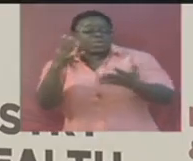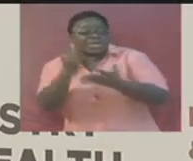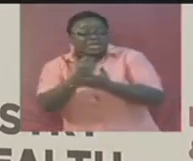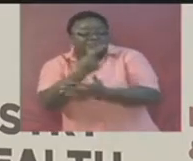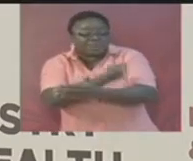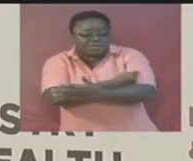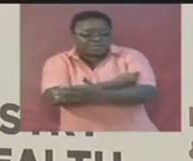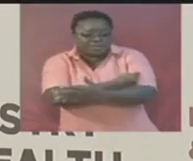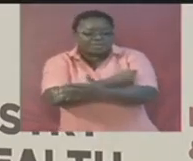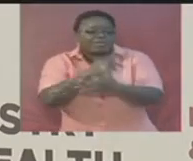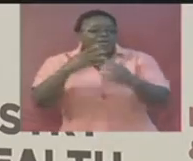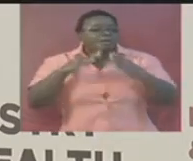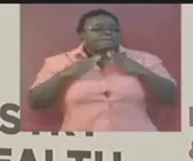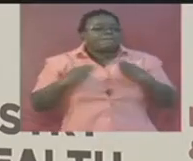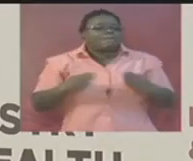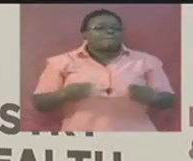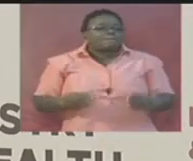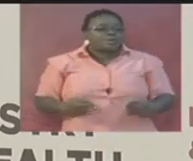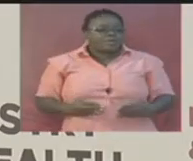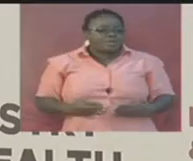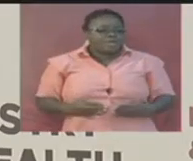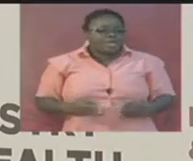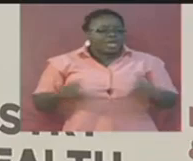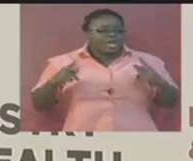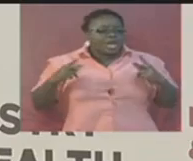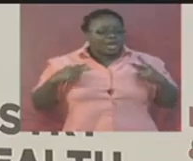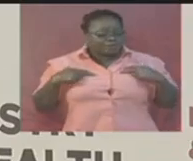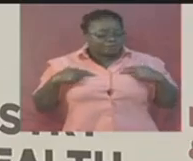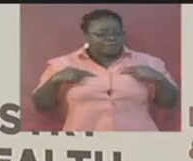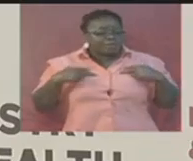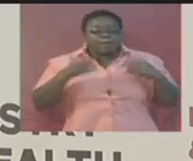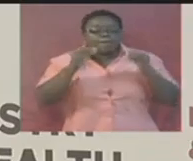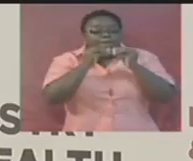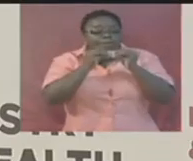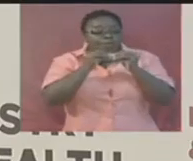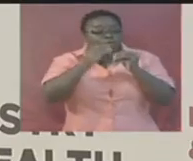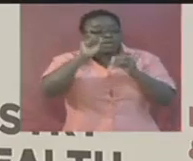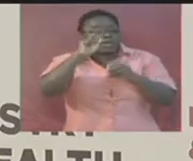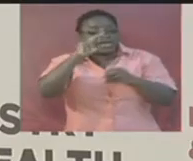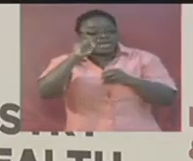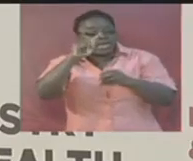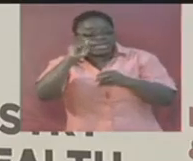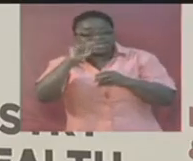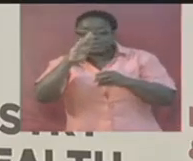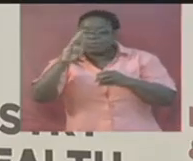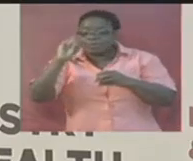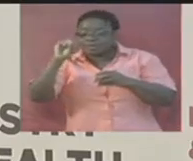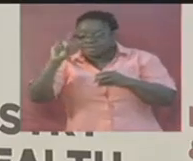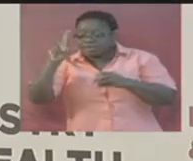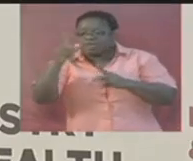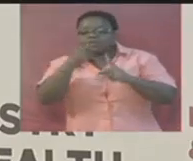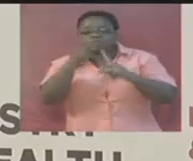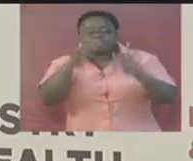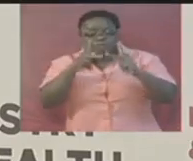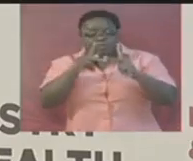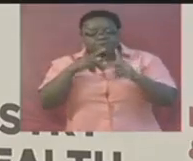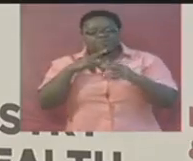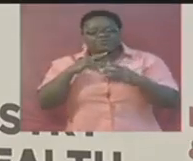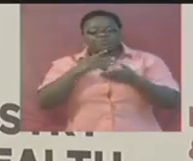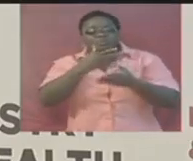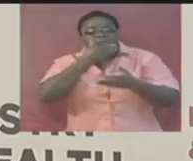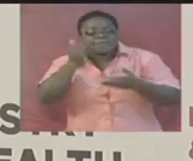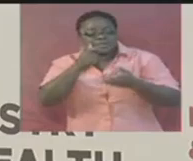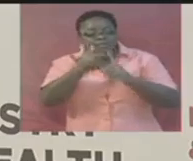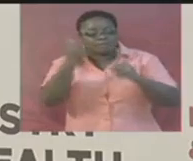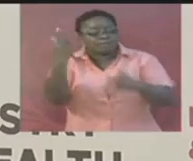have higher levels of anti-spike antibodies than people who have recovered from the infection.